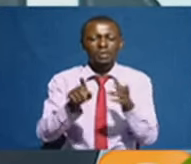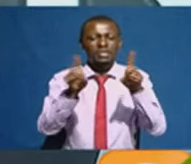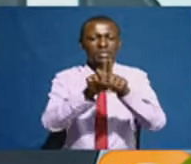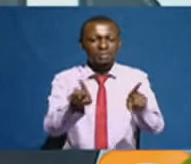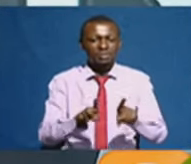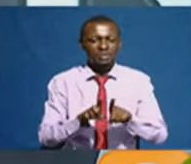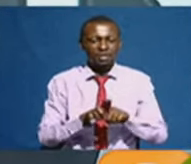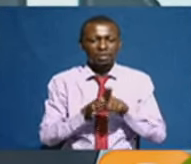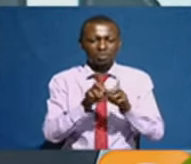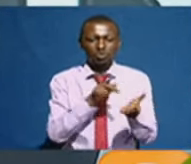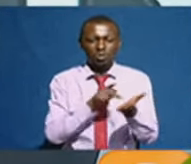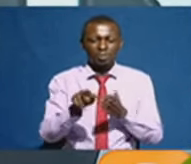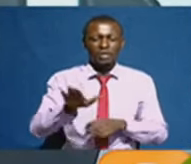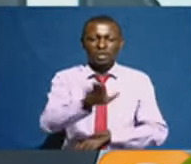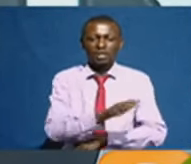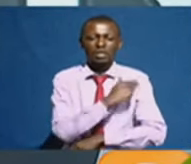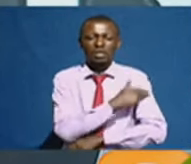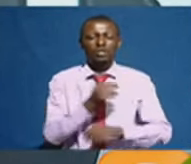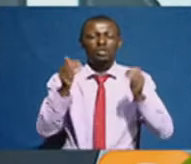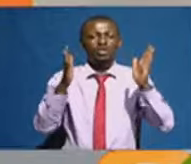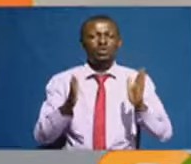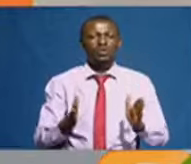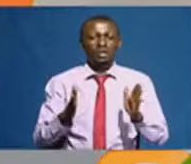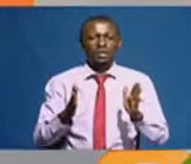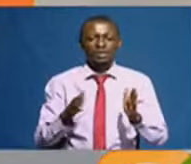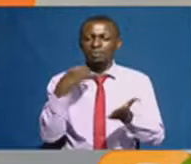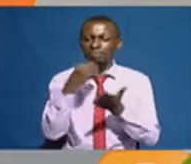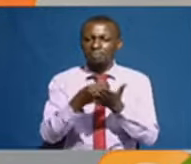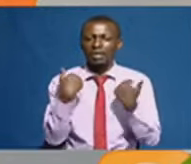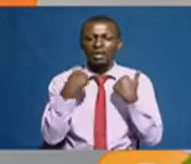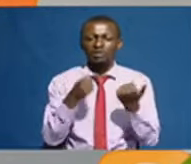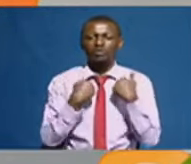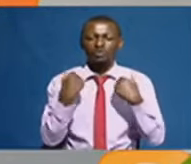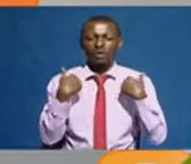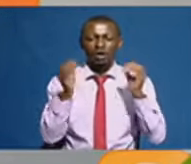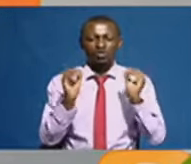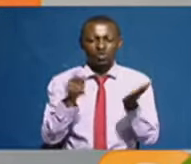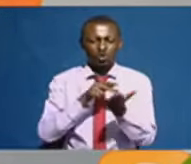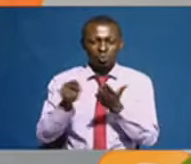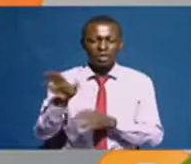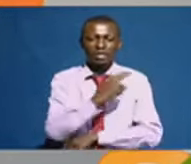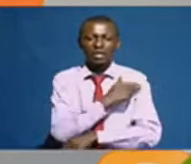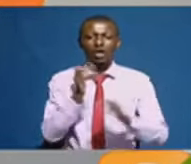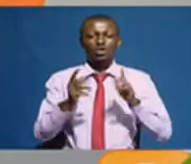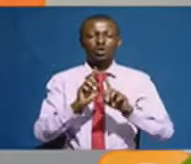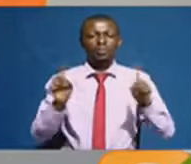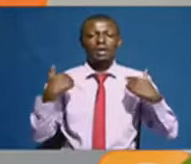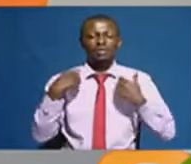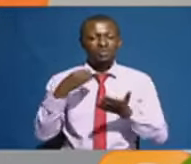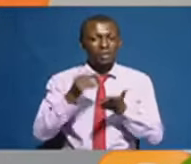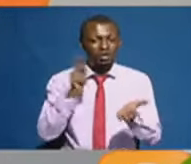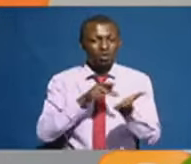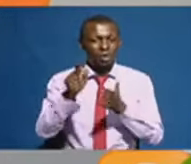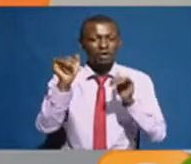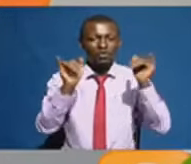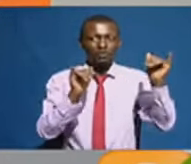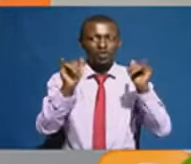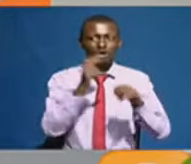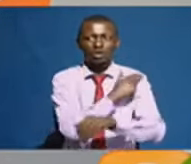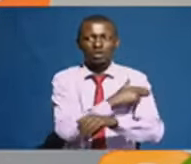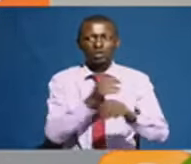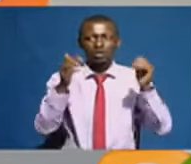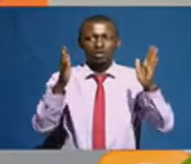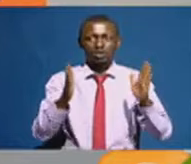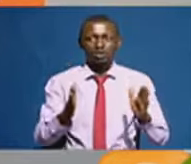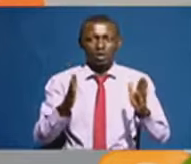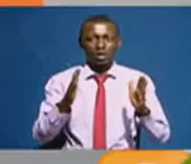pay local doctors? So we don't have the money to pay local doctors, but we have the money to pay foreign doctors higher than the